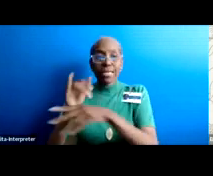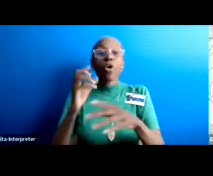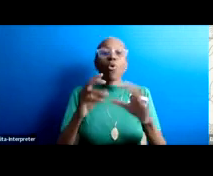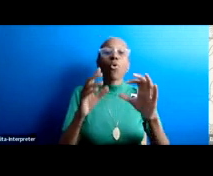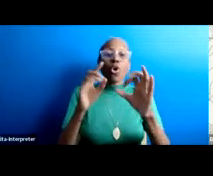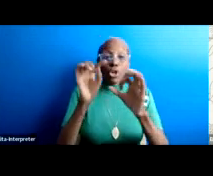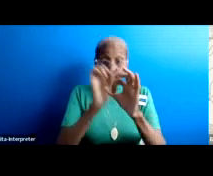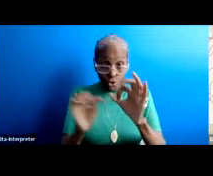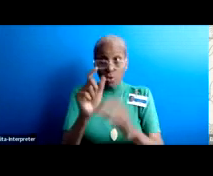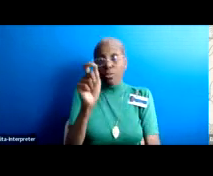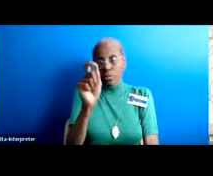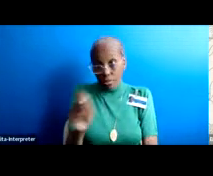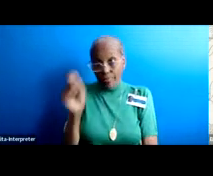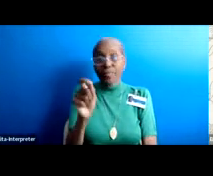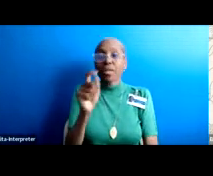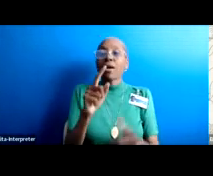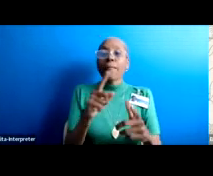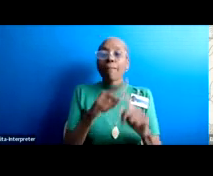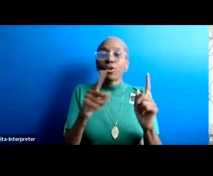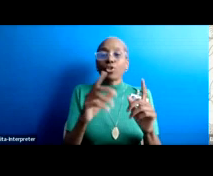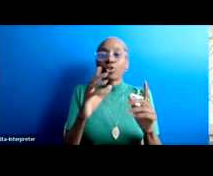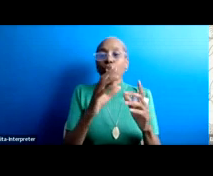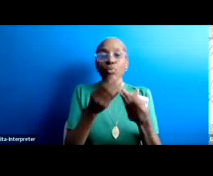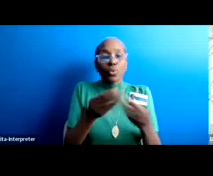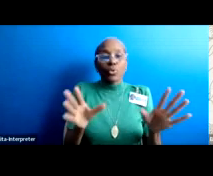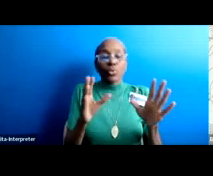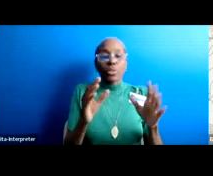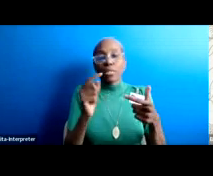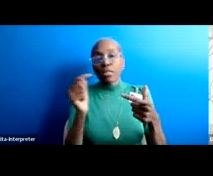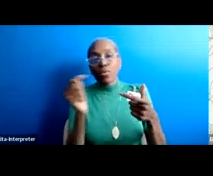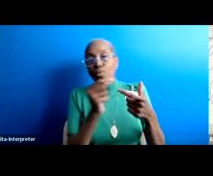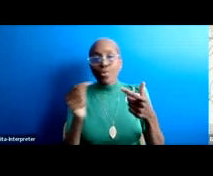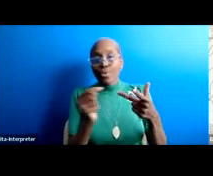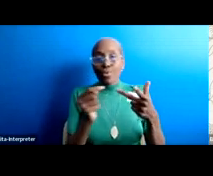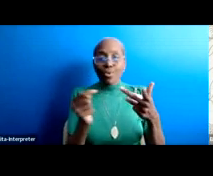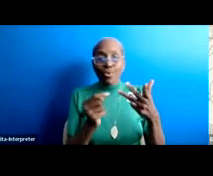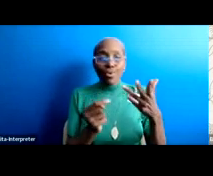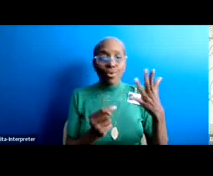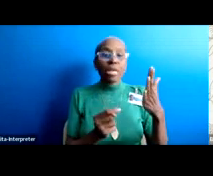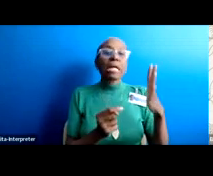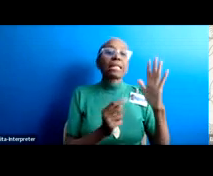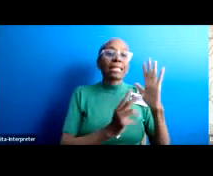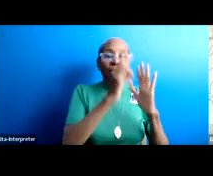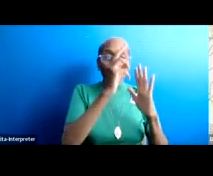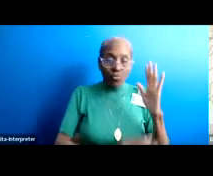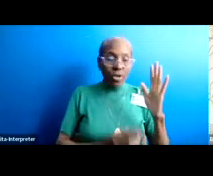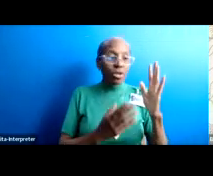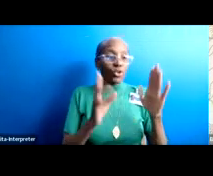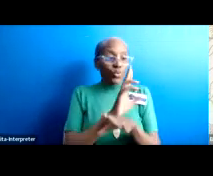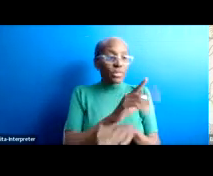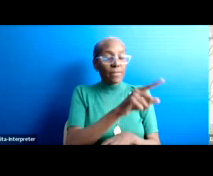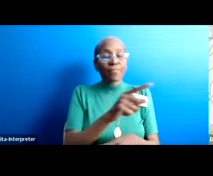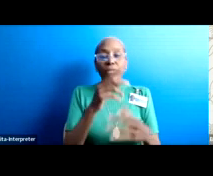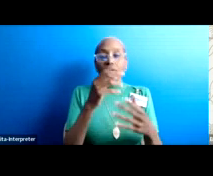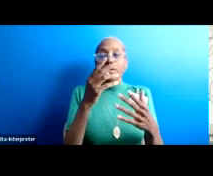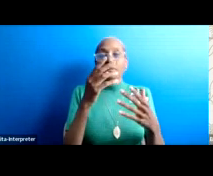circle, but again, you lose that ordered list capability that's going to be read out by the screen reader. And